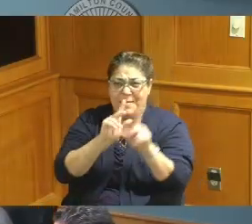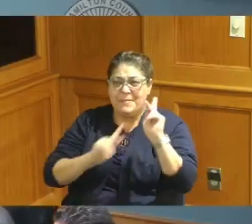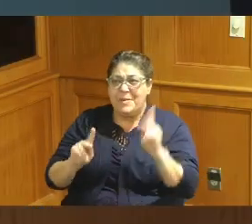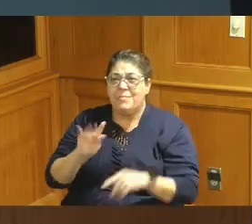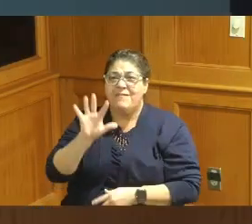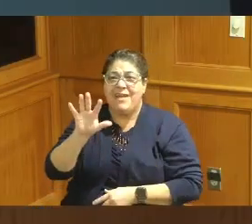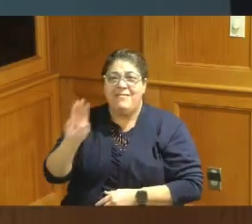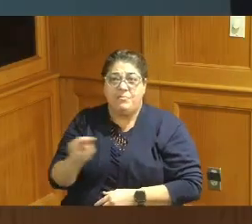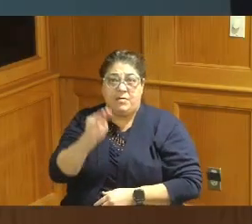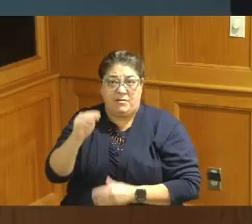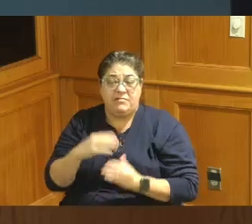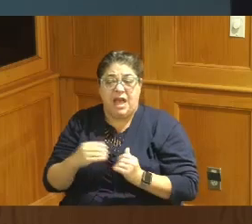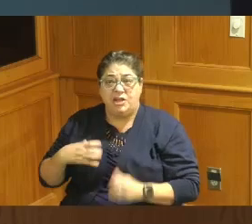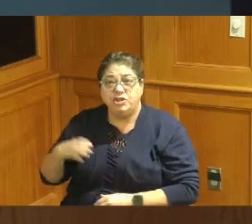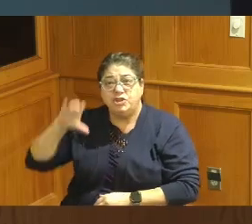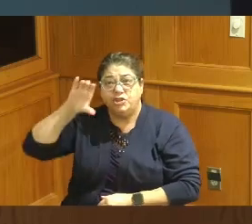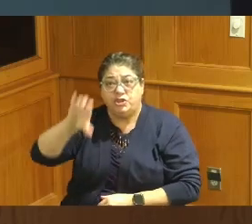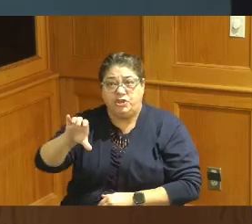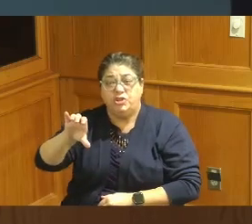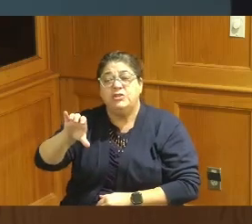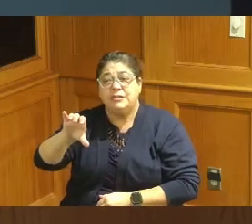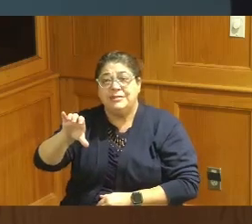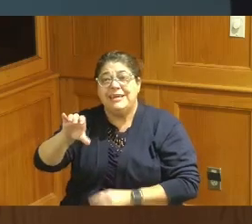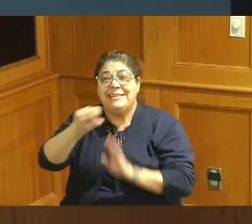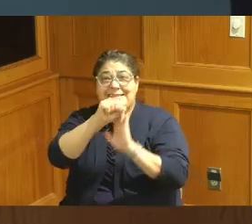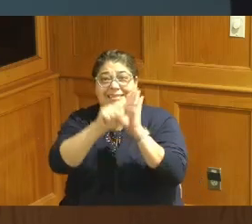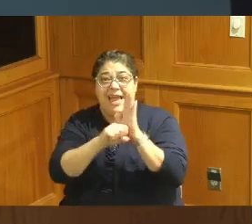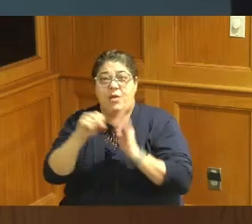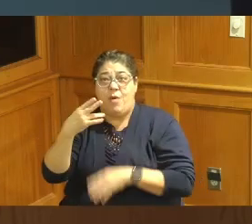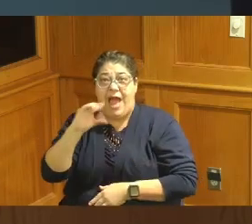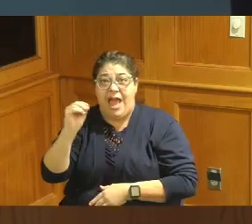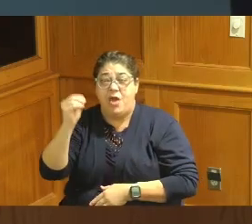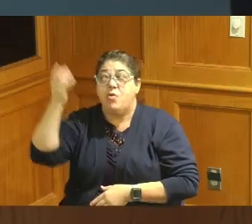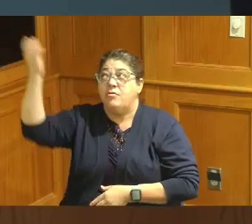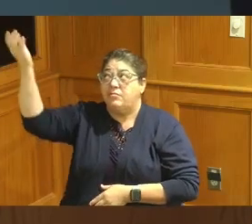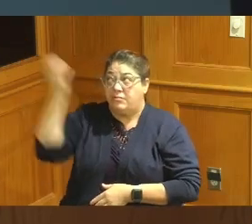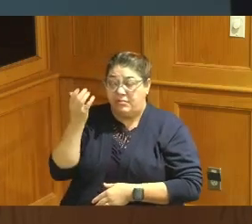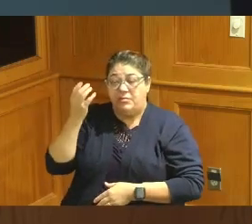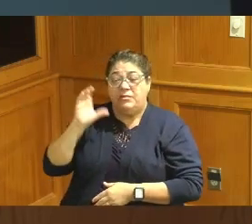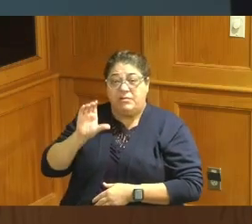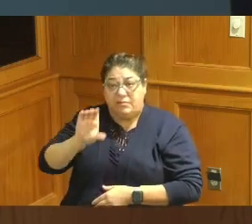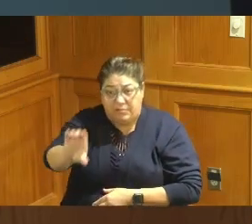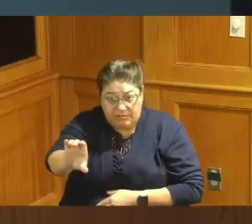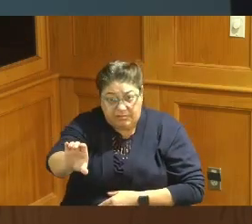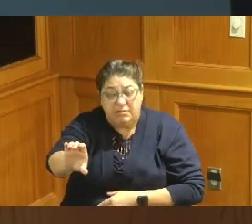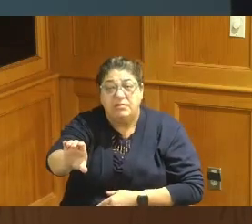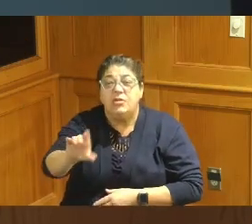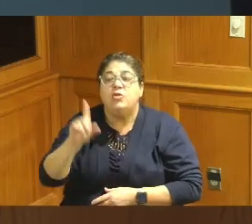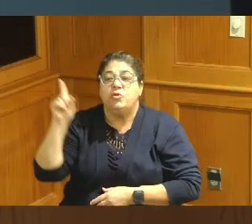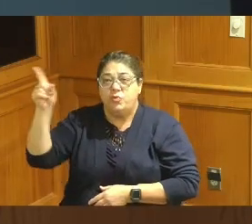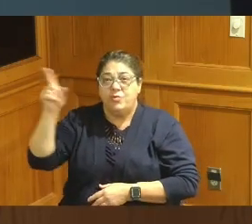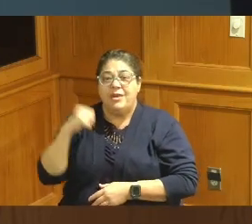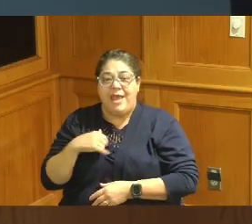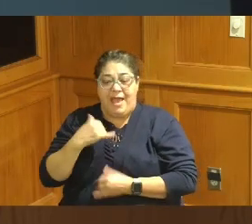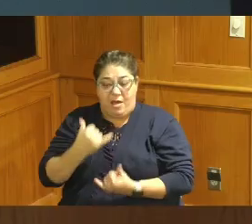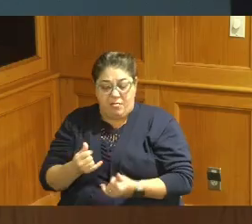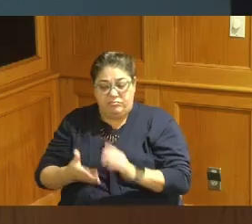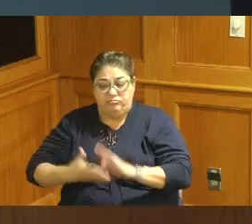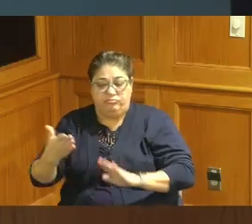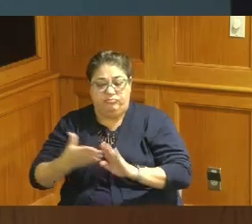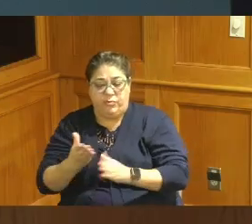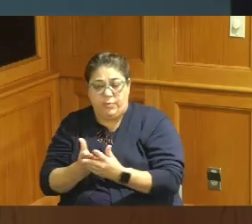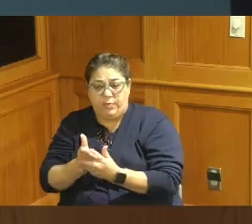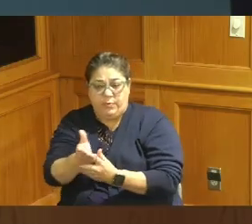$5 million that we received from the state of Ohio down to Hamilton County, and you are administering those $5 million